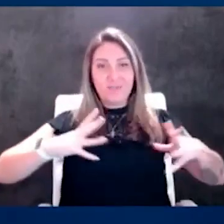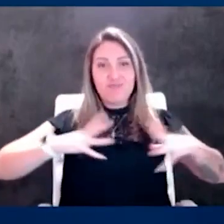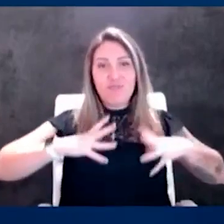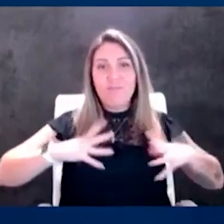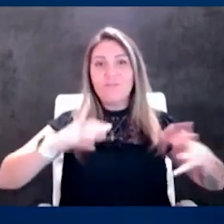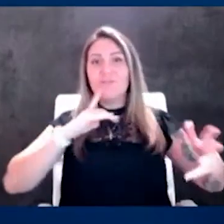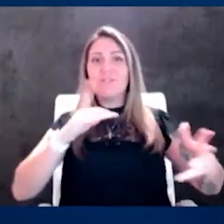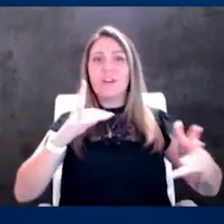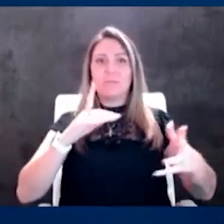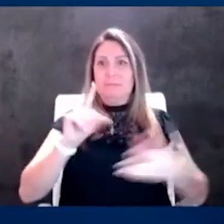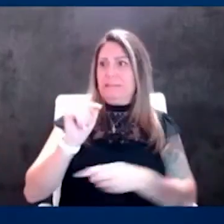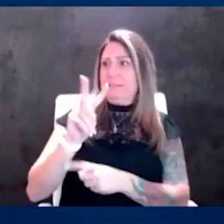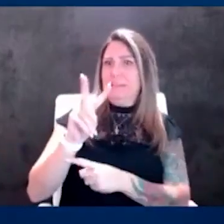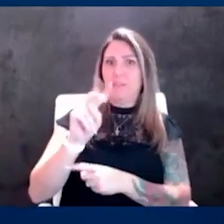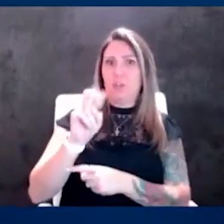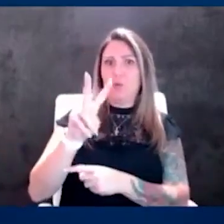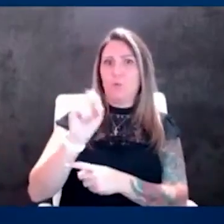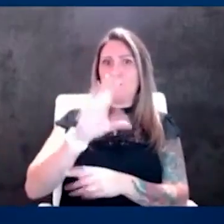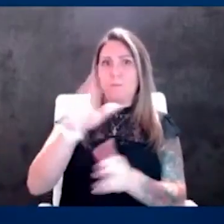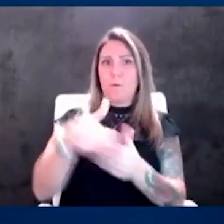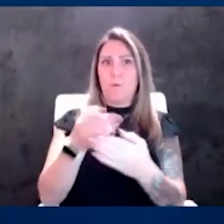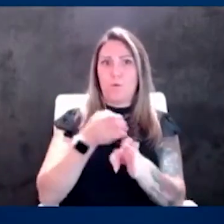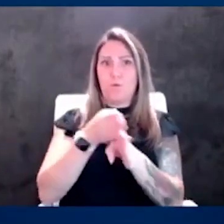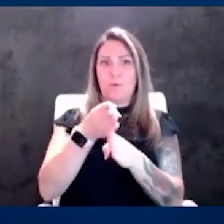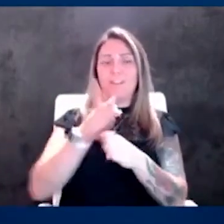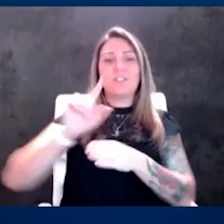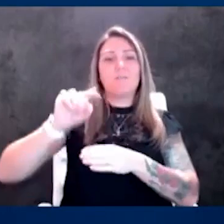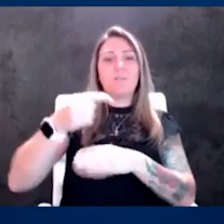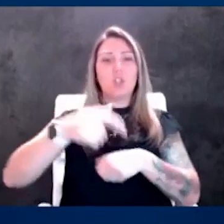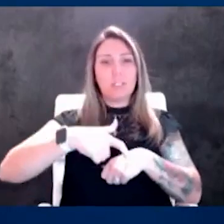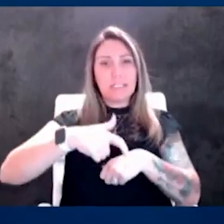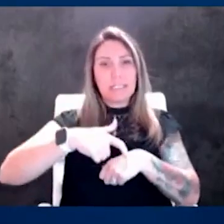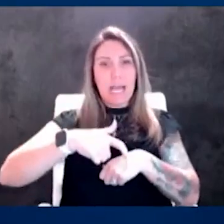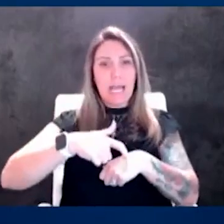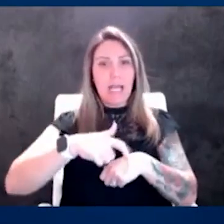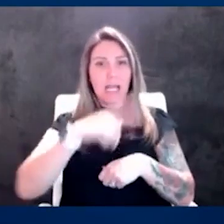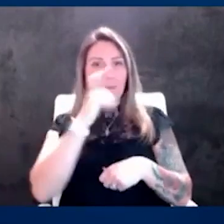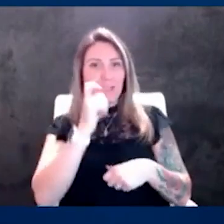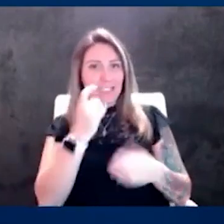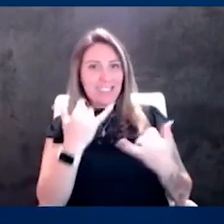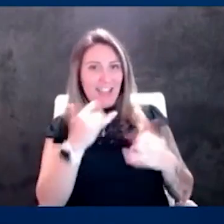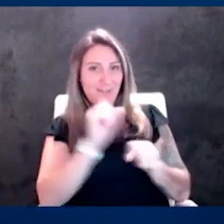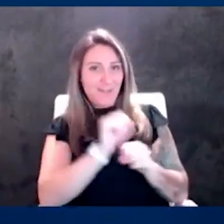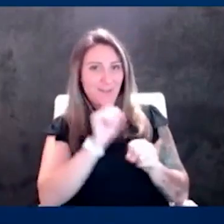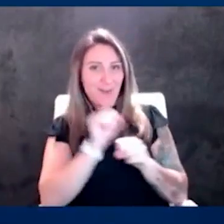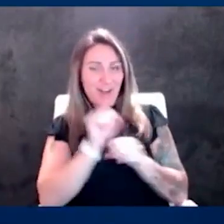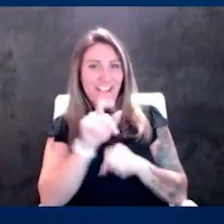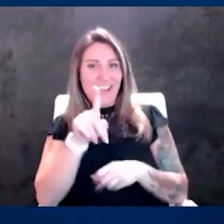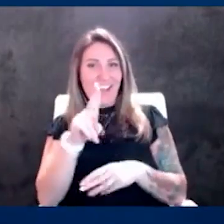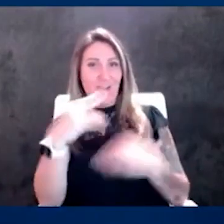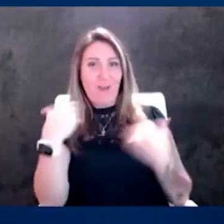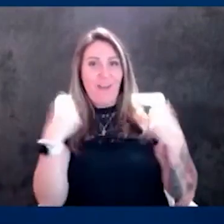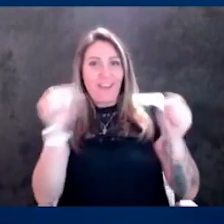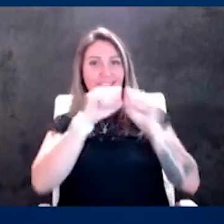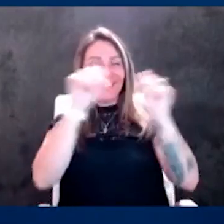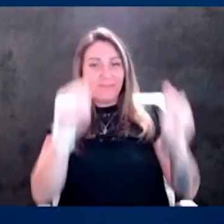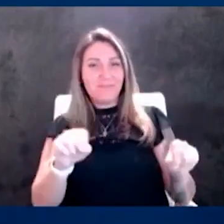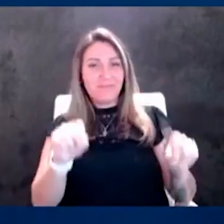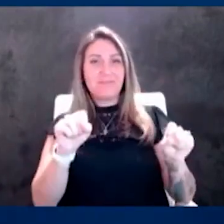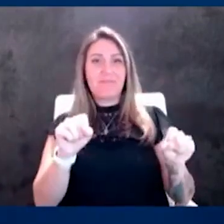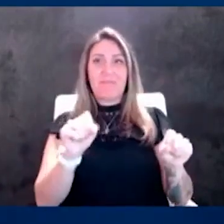career. And this will be the first time, because now I'm working at the University of Kansas Health System, I actually will be able to